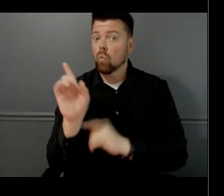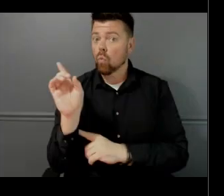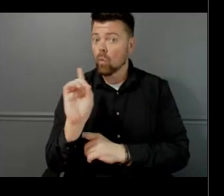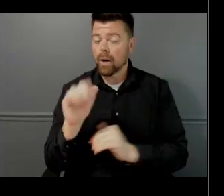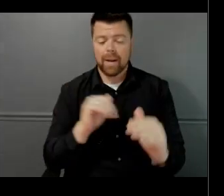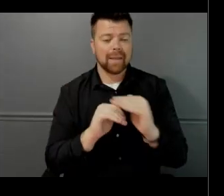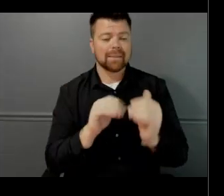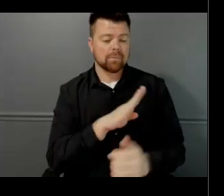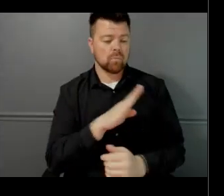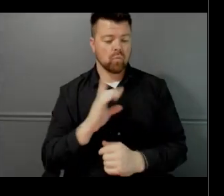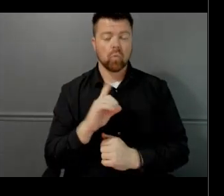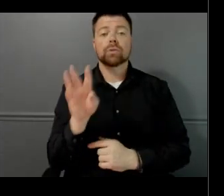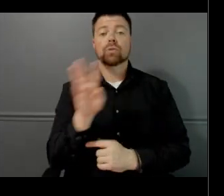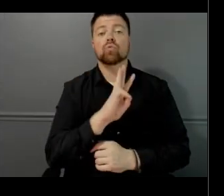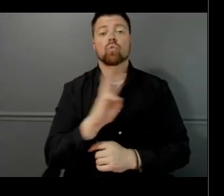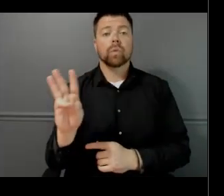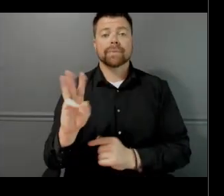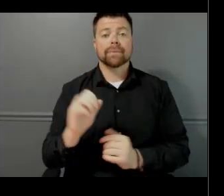Board's website.